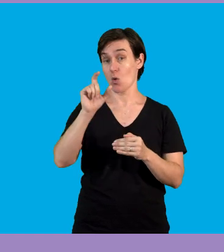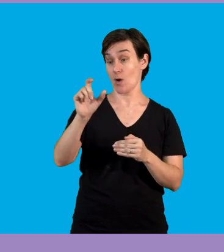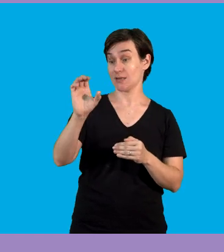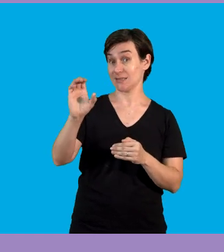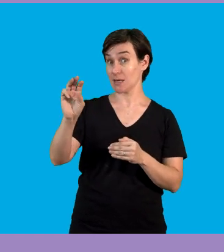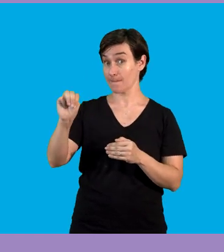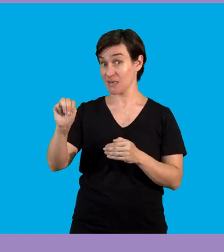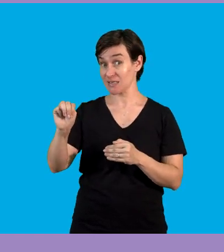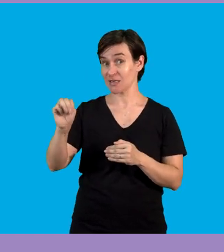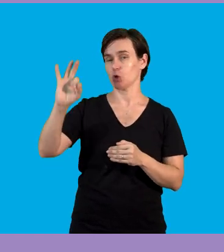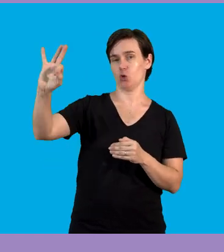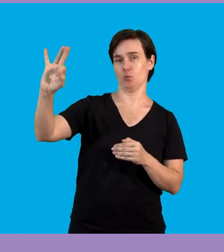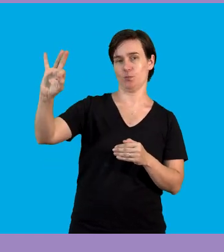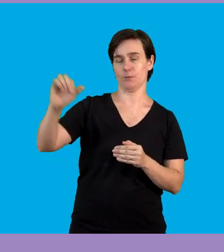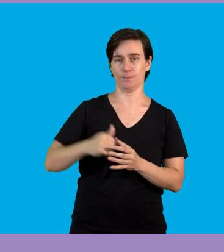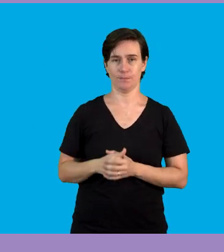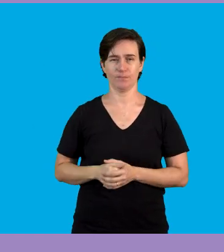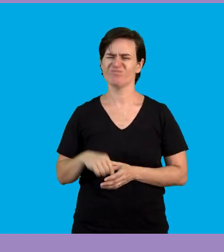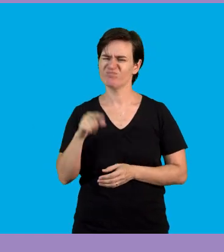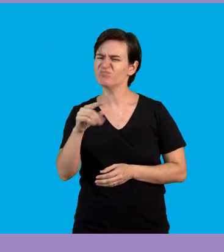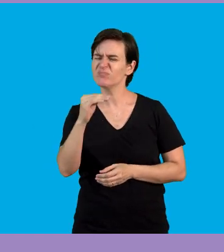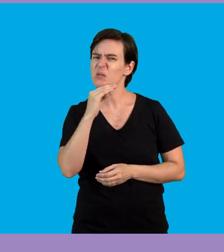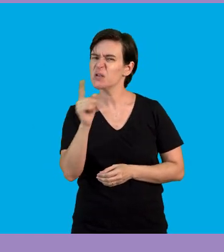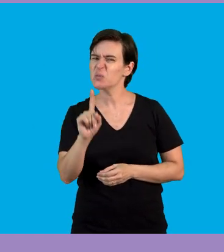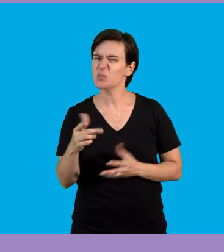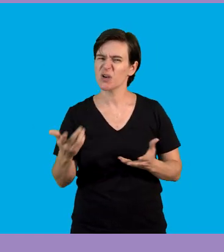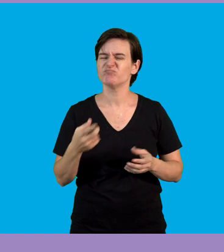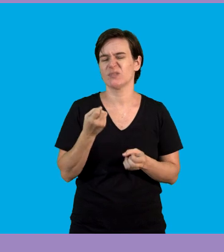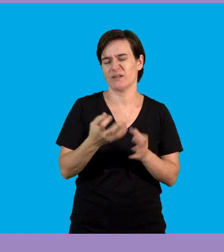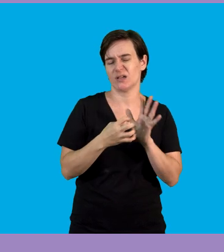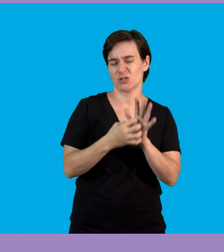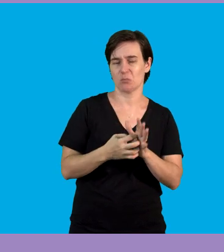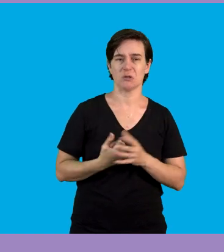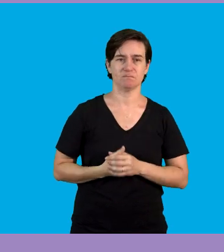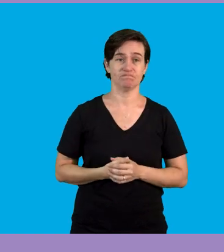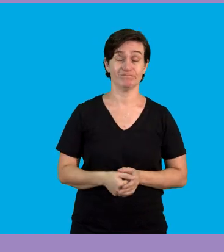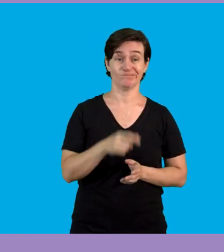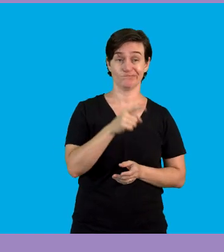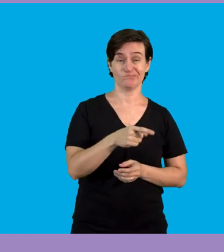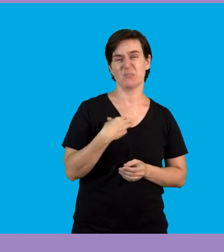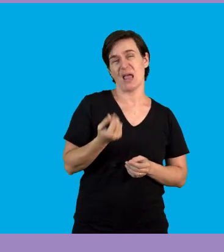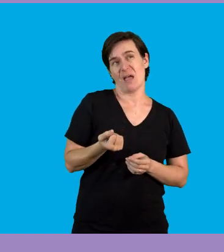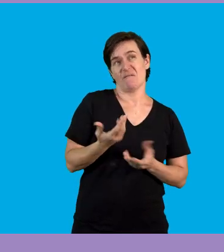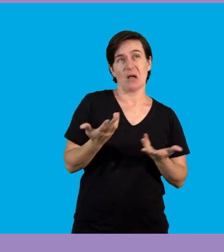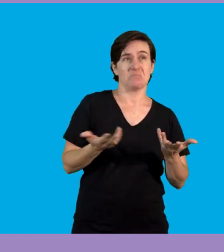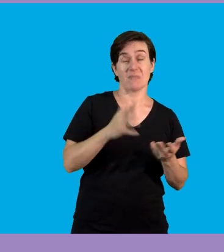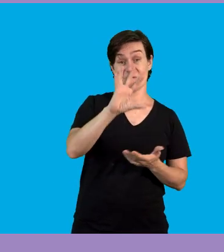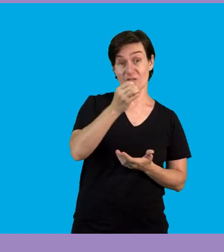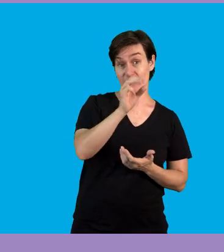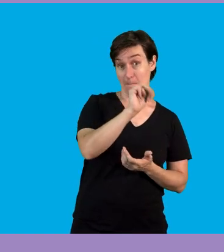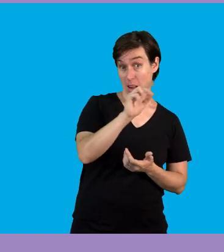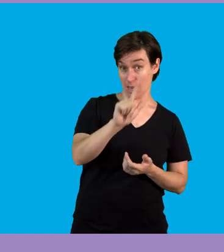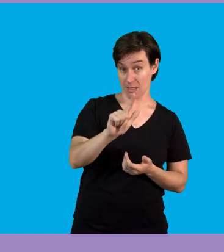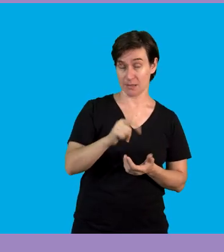1 centimeters cubed. What does this mean? Let's look at a few examples. So, for example, if I have the